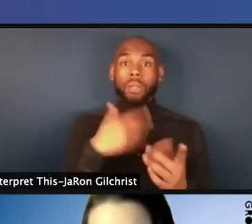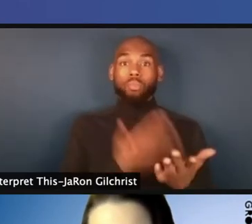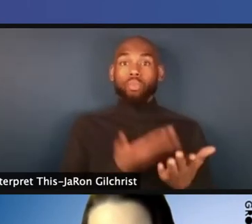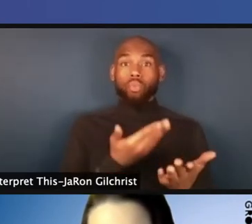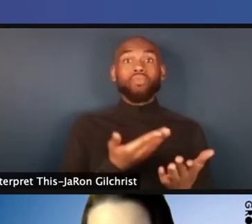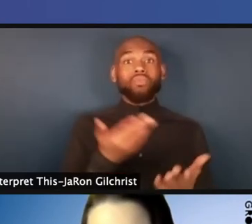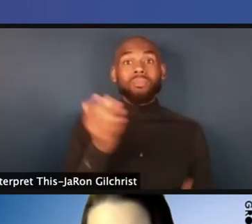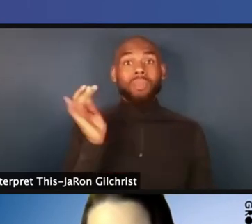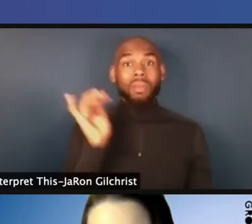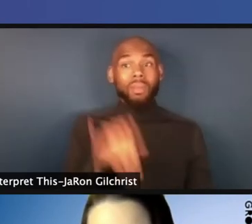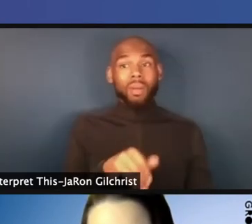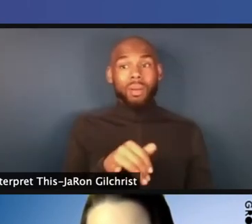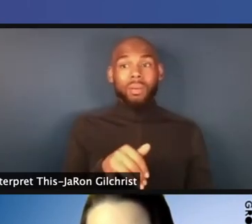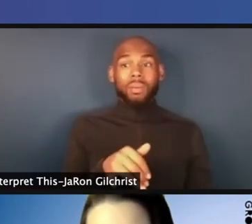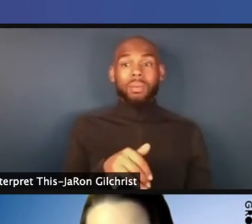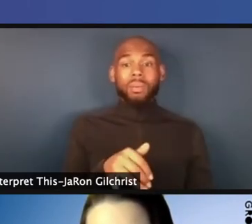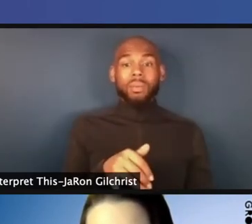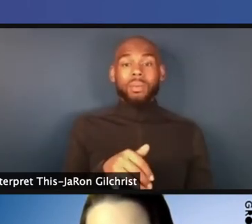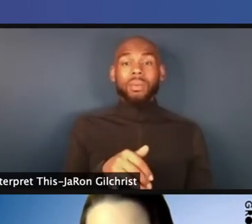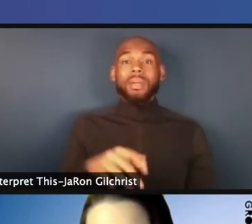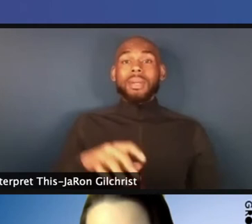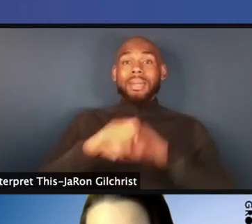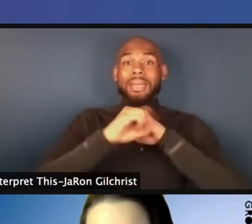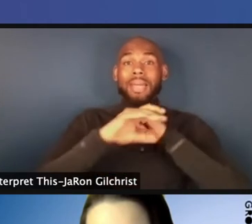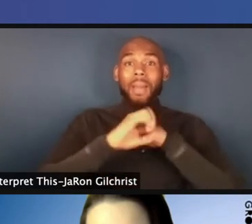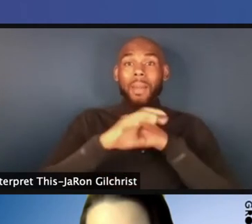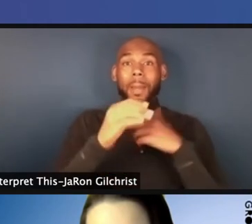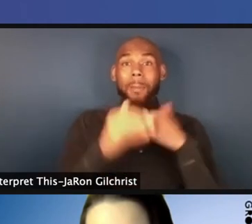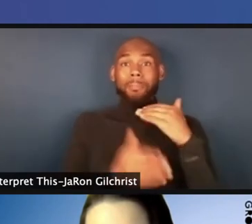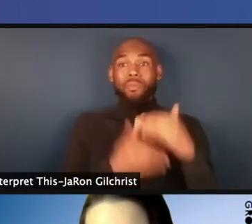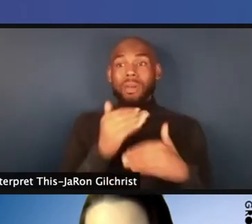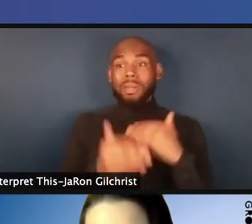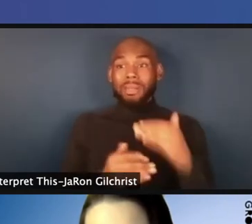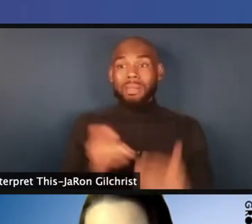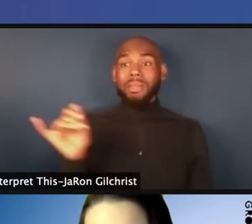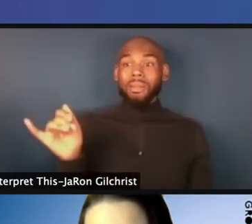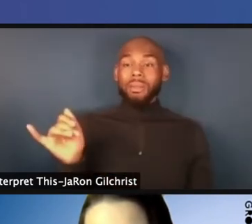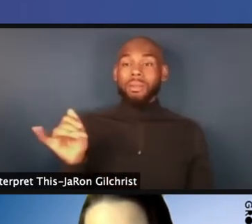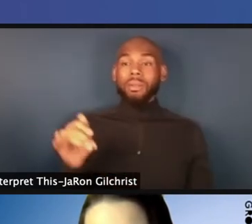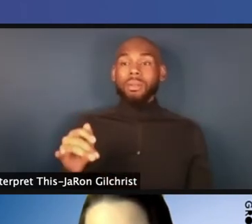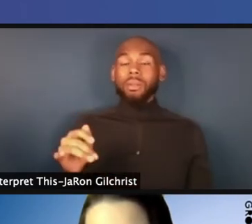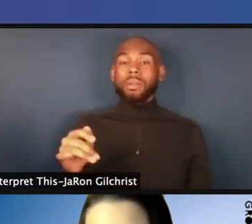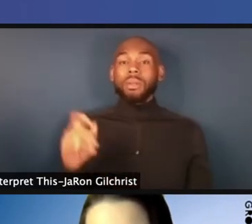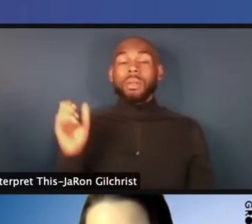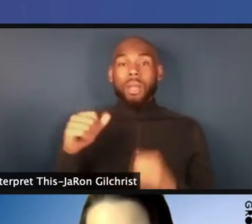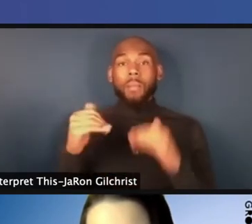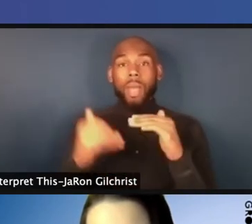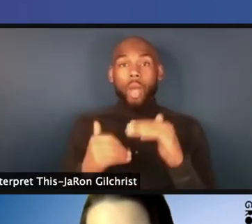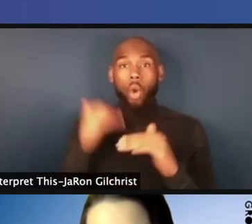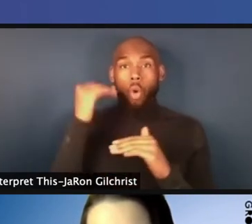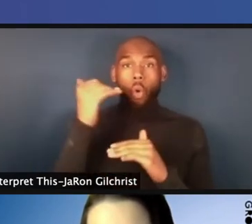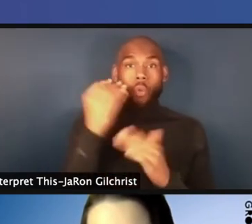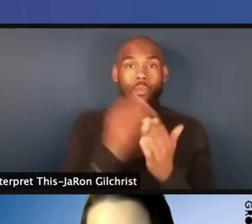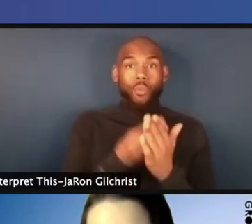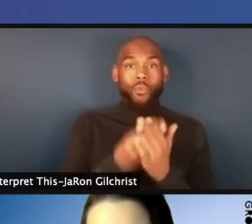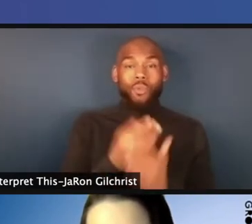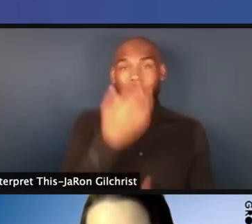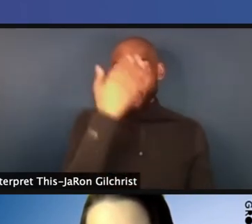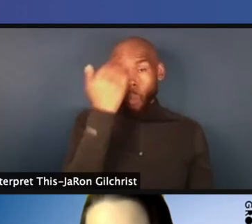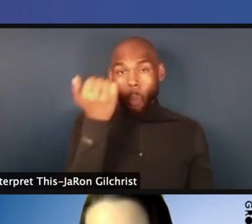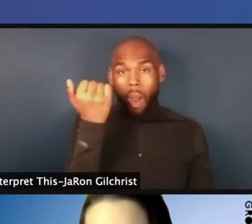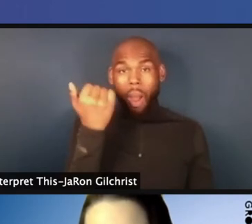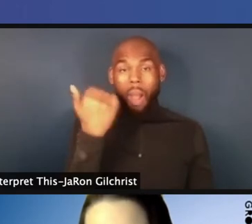that campaigns and processes like get overfunded because they have community buy-in.